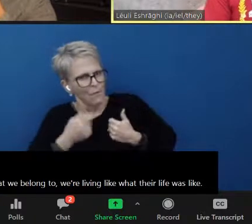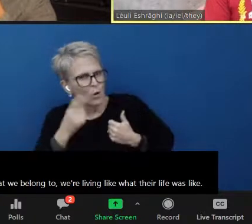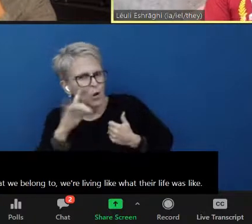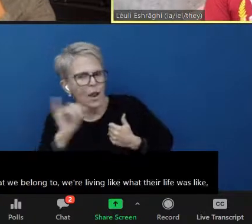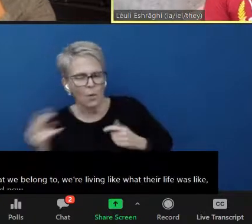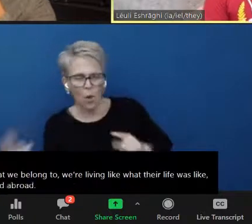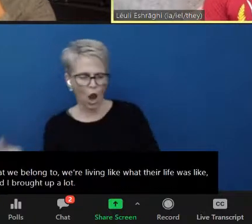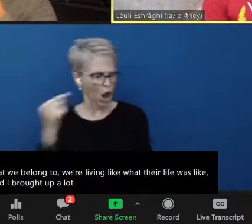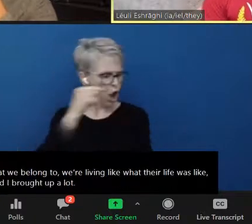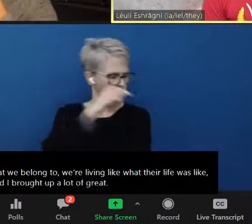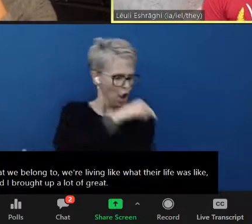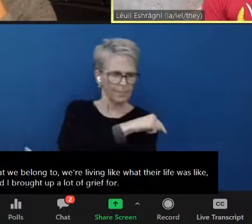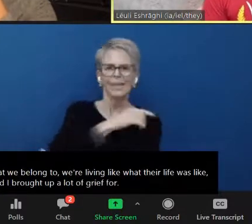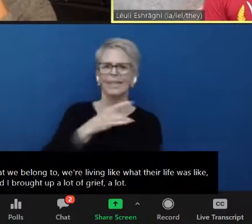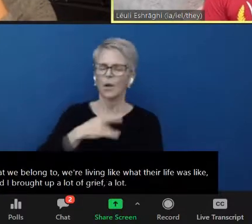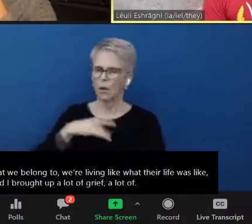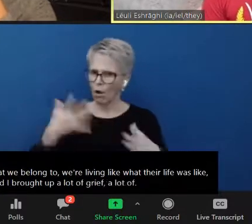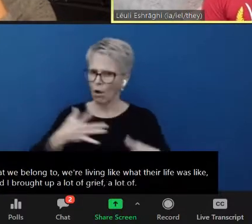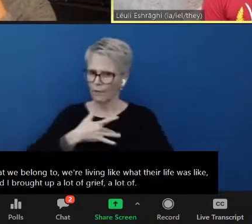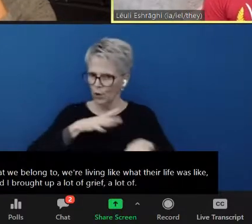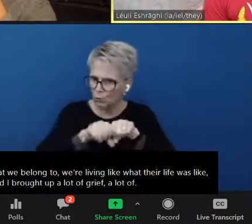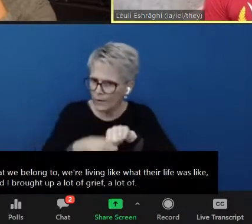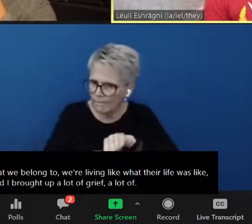And that brought up a lot of grief, a lot of